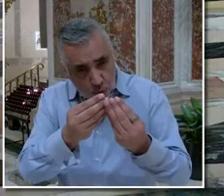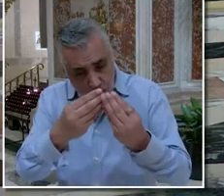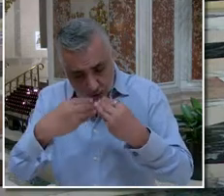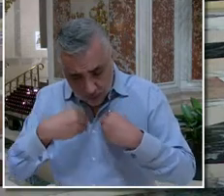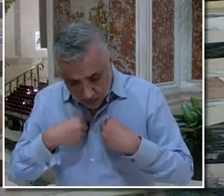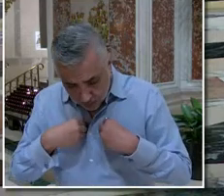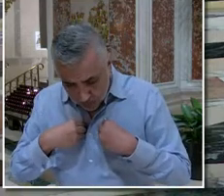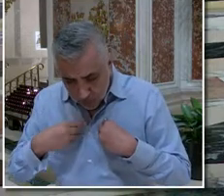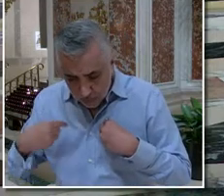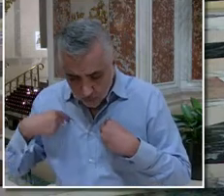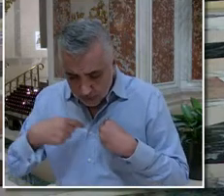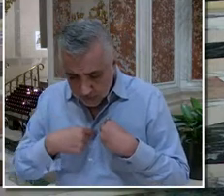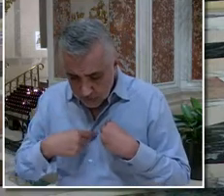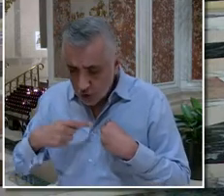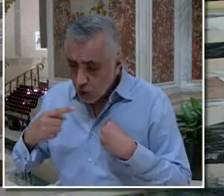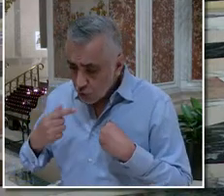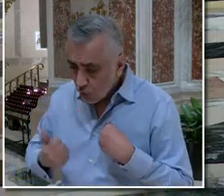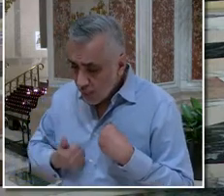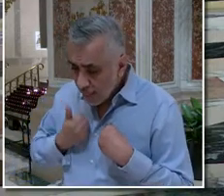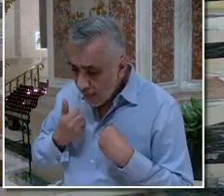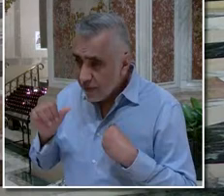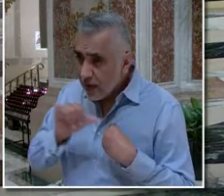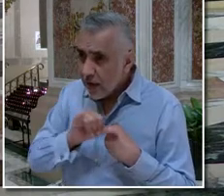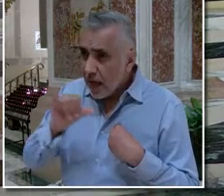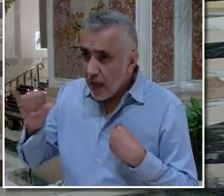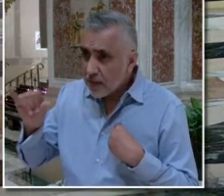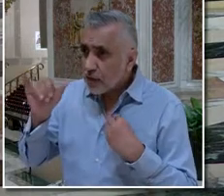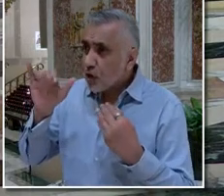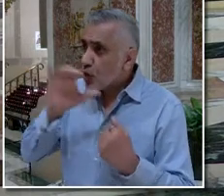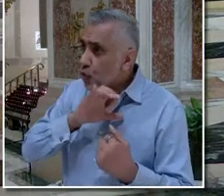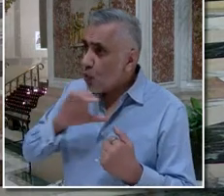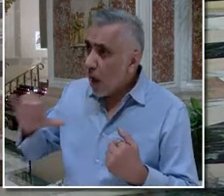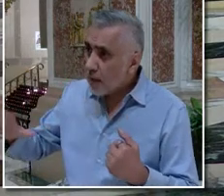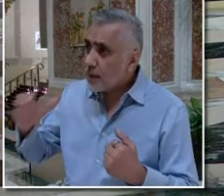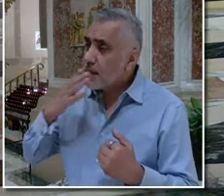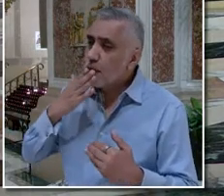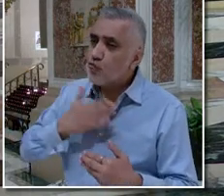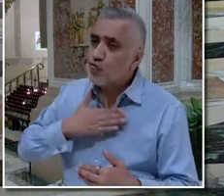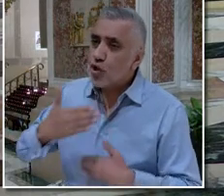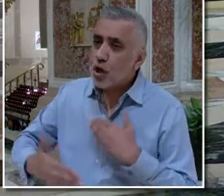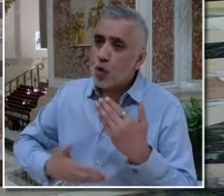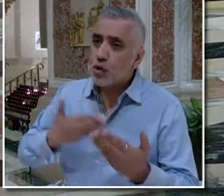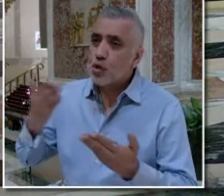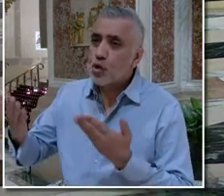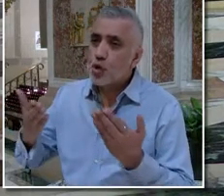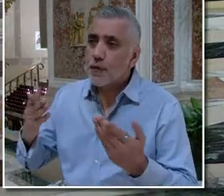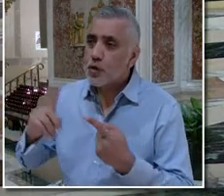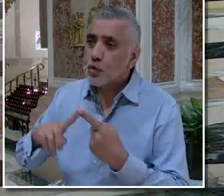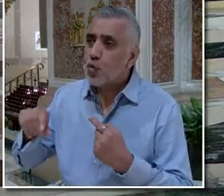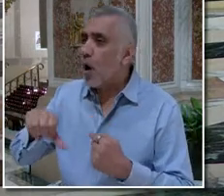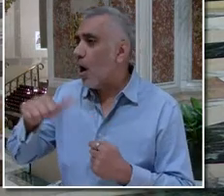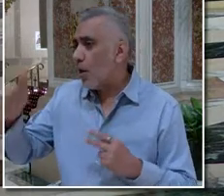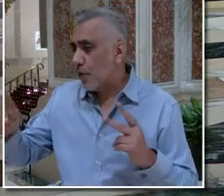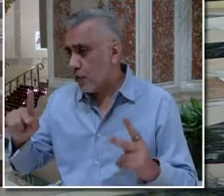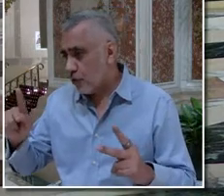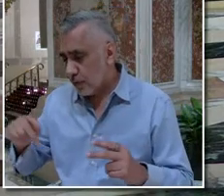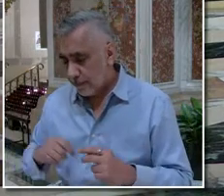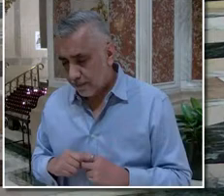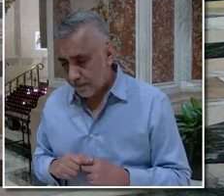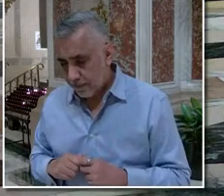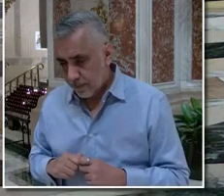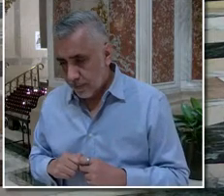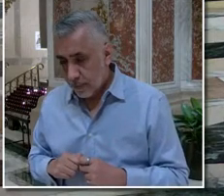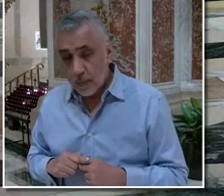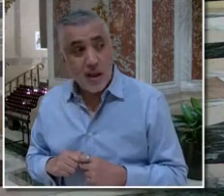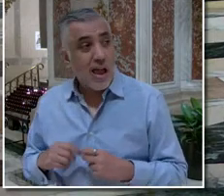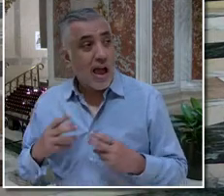provides to live as Christ did in generous serving service to others. I